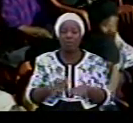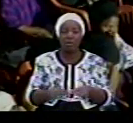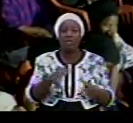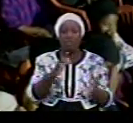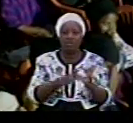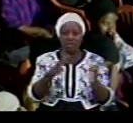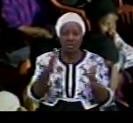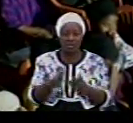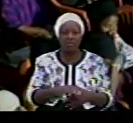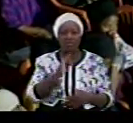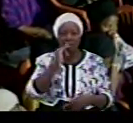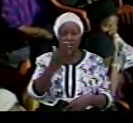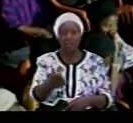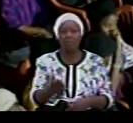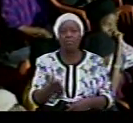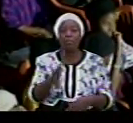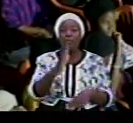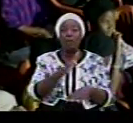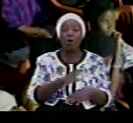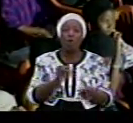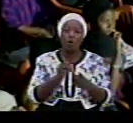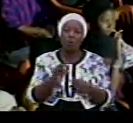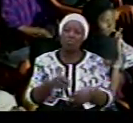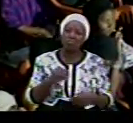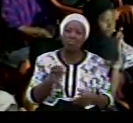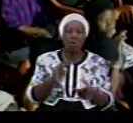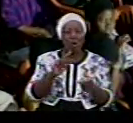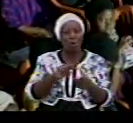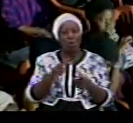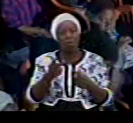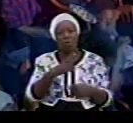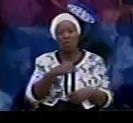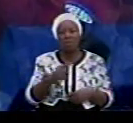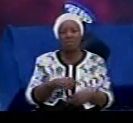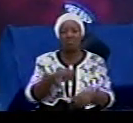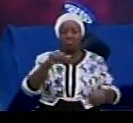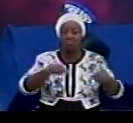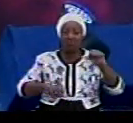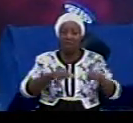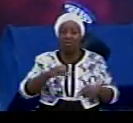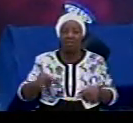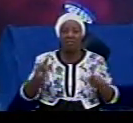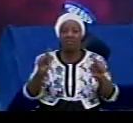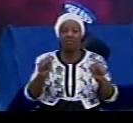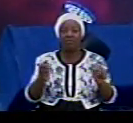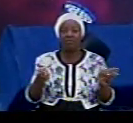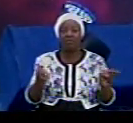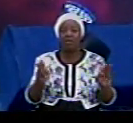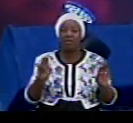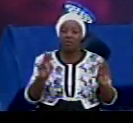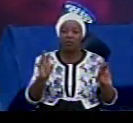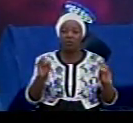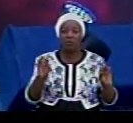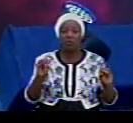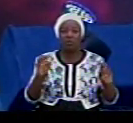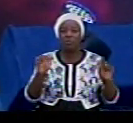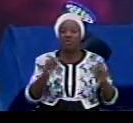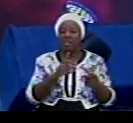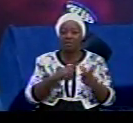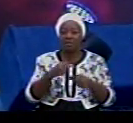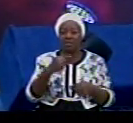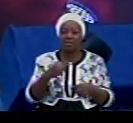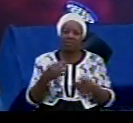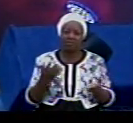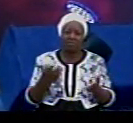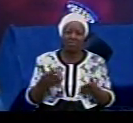there. Or you are the doubting Thomas and you are here and you are saying, I'm hearing